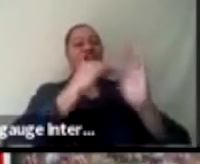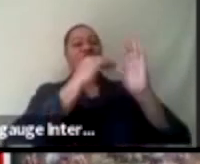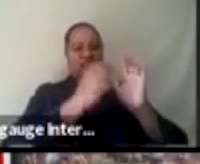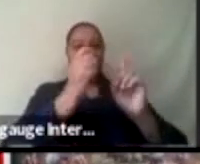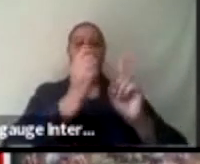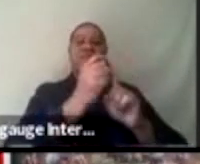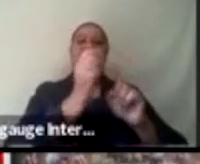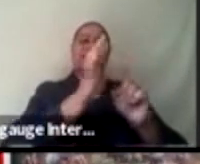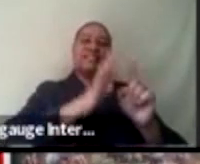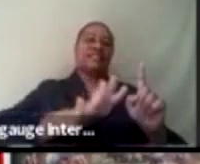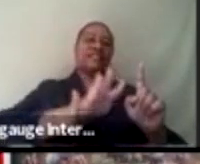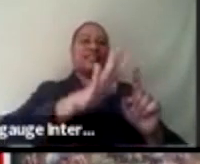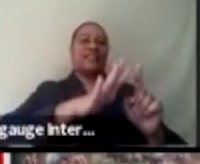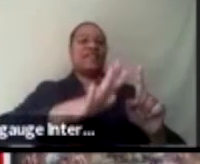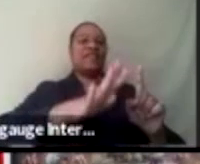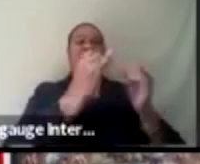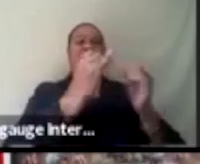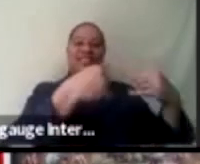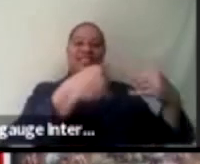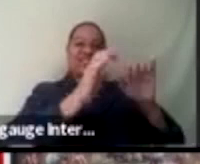Forum.